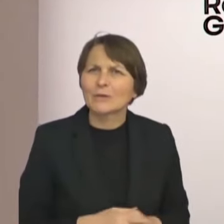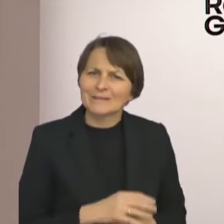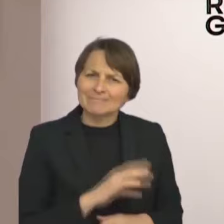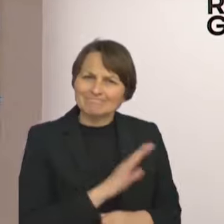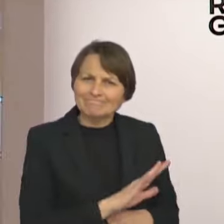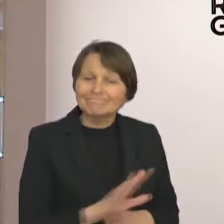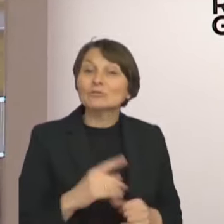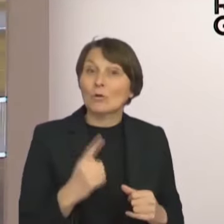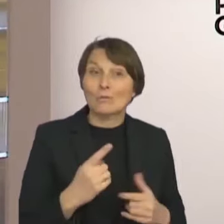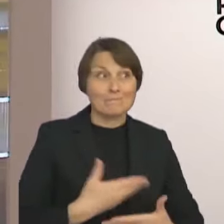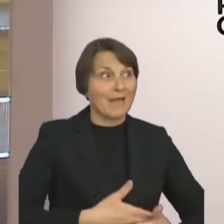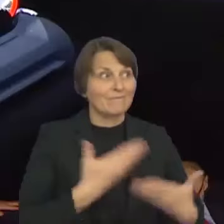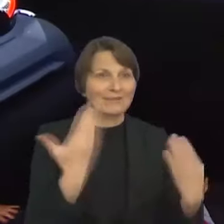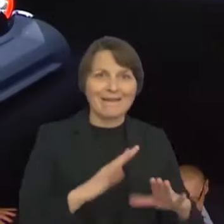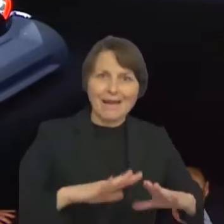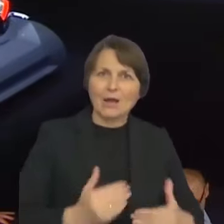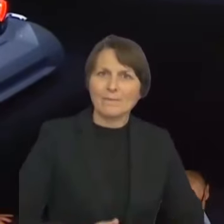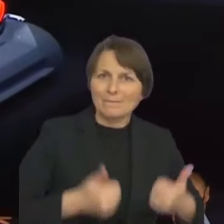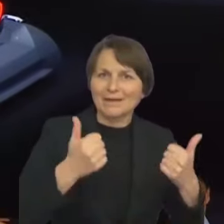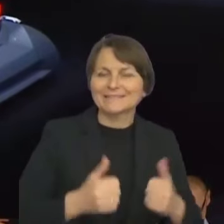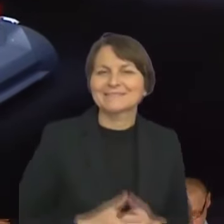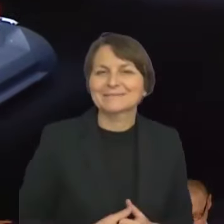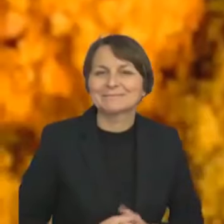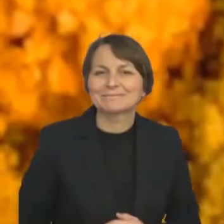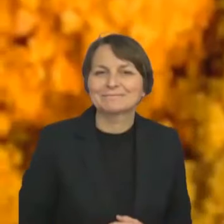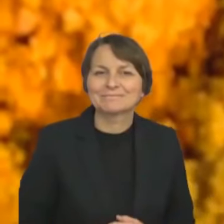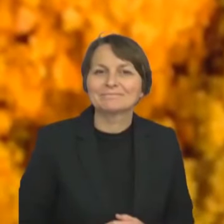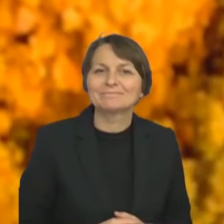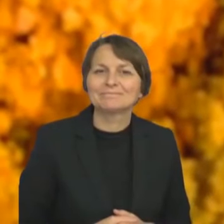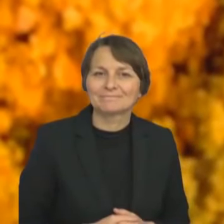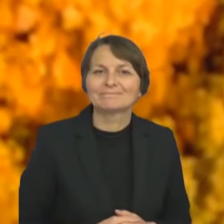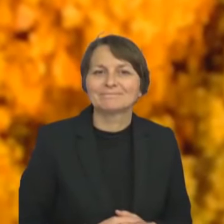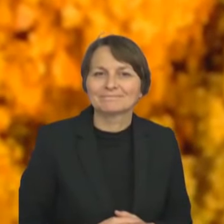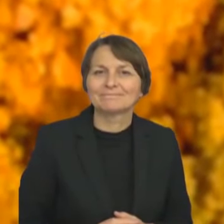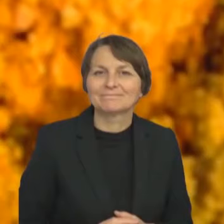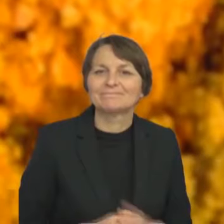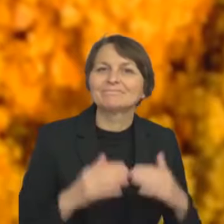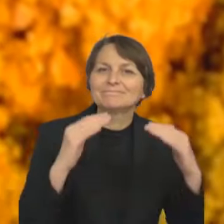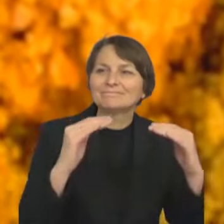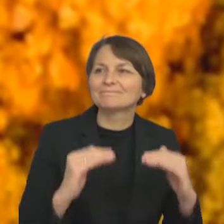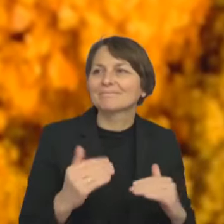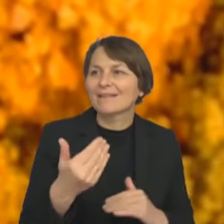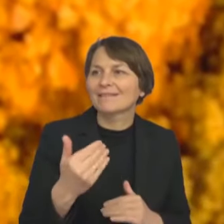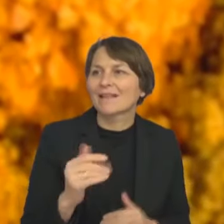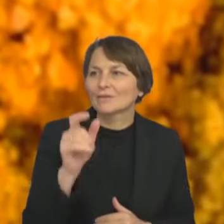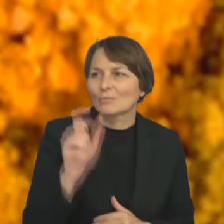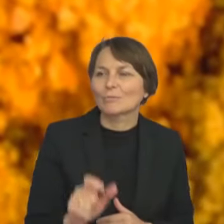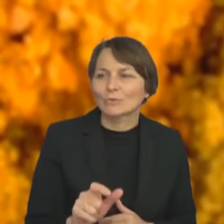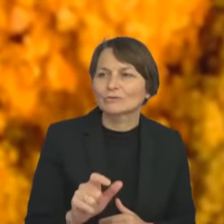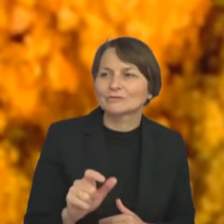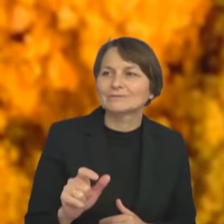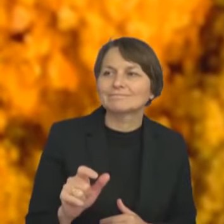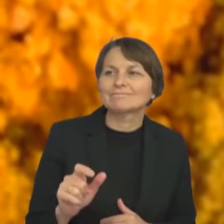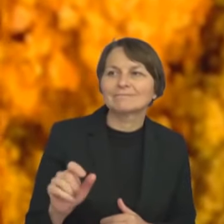with Philippe and these people. Mr. Eric Guillaume sends the next question. Hello. Given the allocation plans that were recently done in